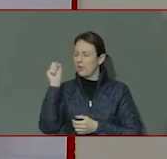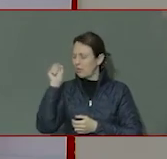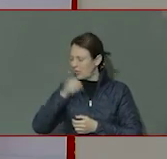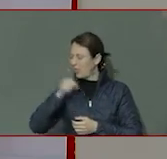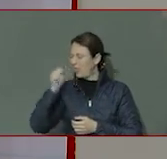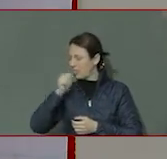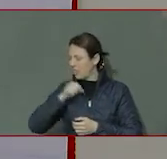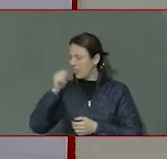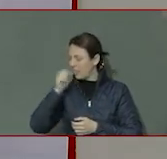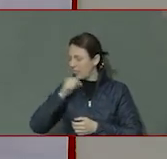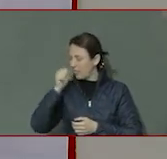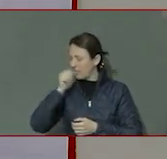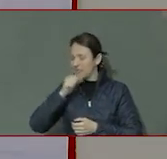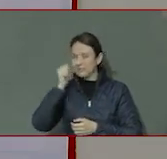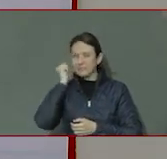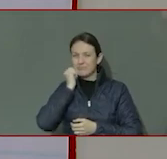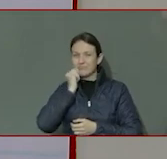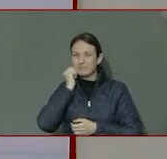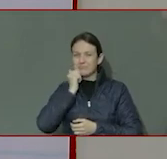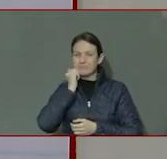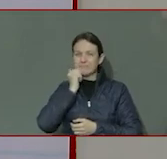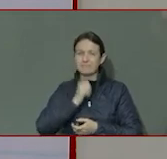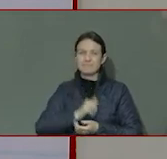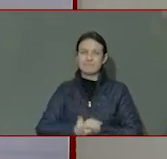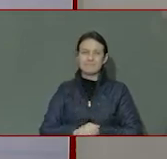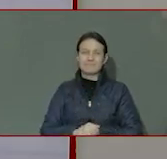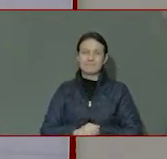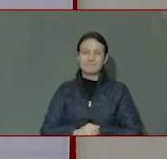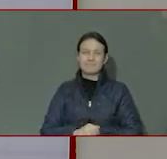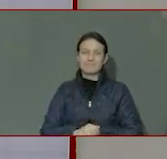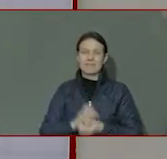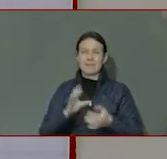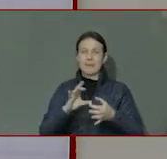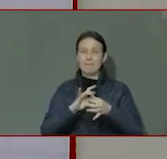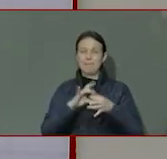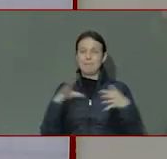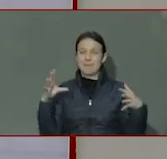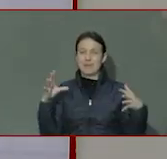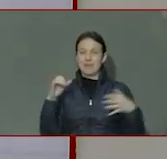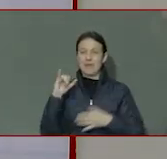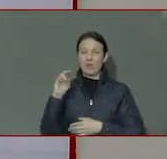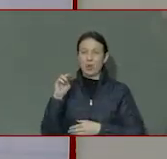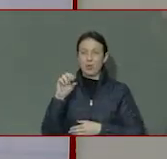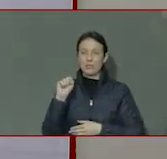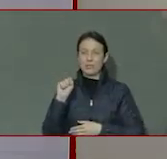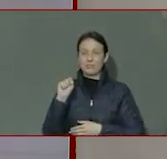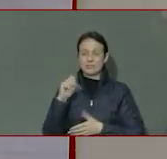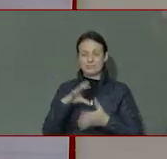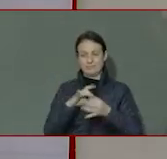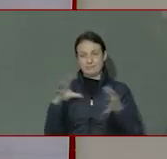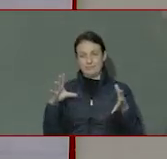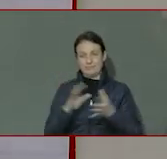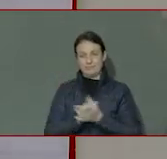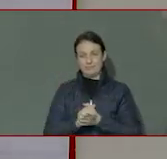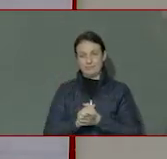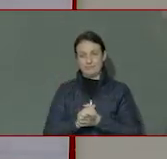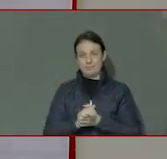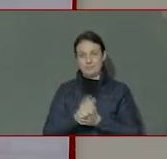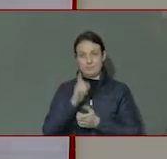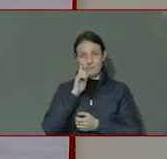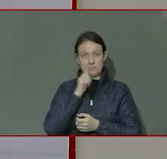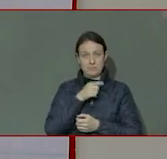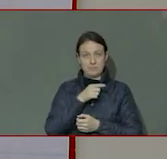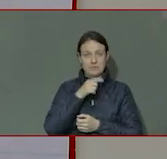it is going to break up into its ions, okay? So here we're going to have